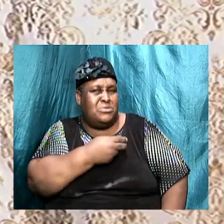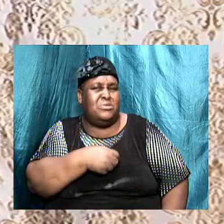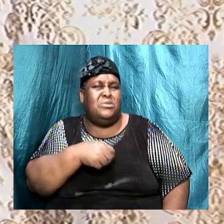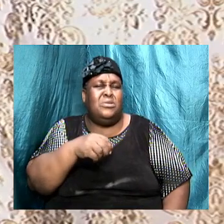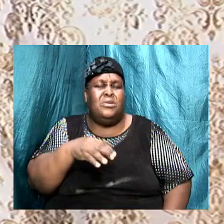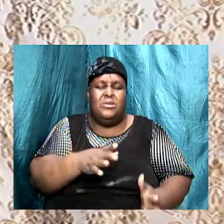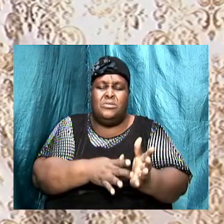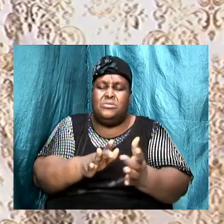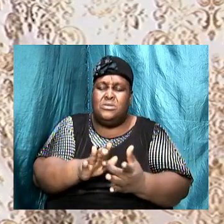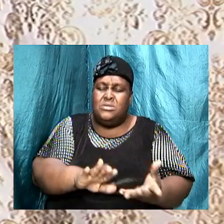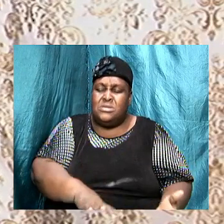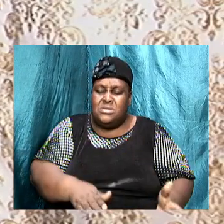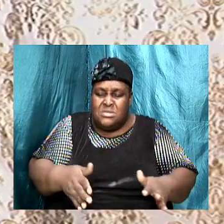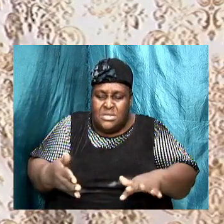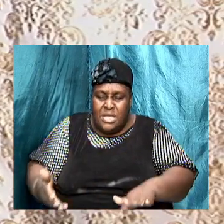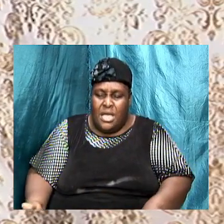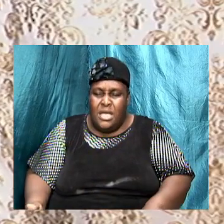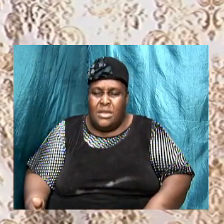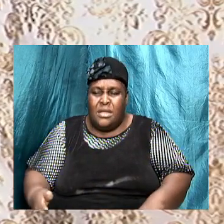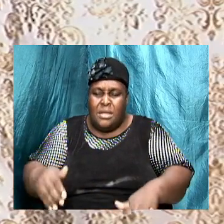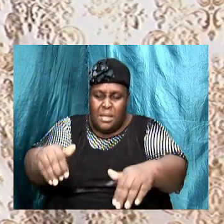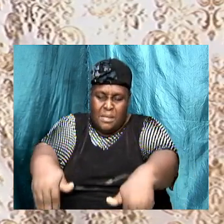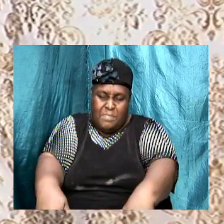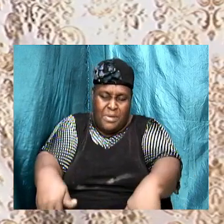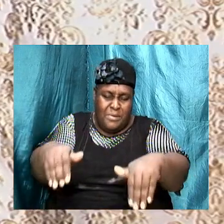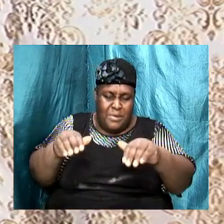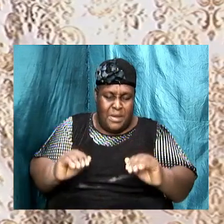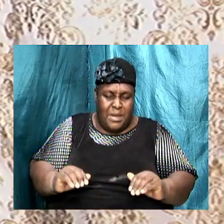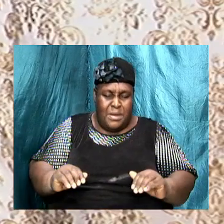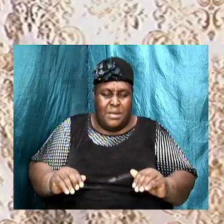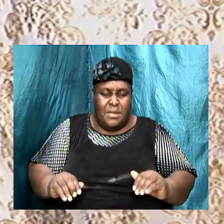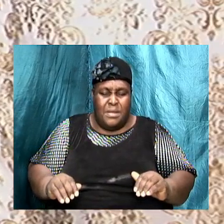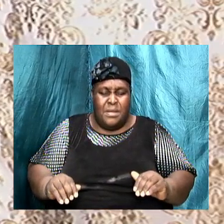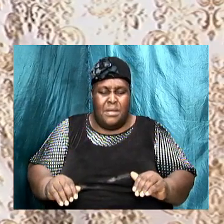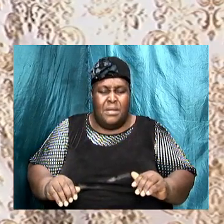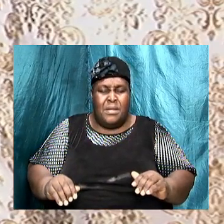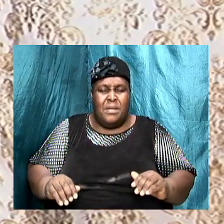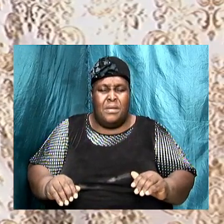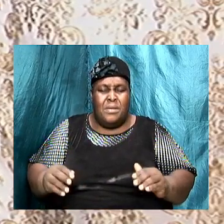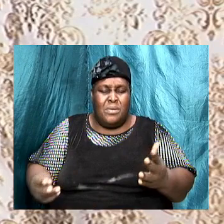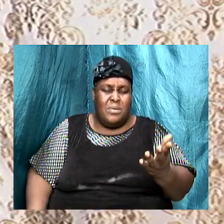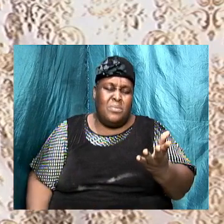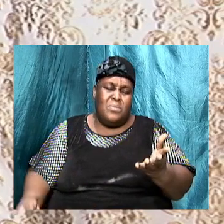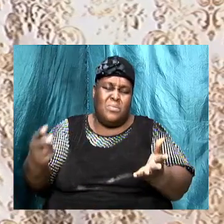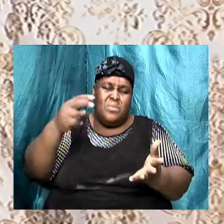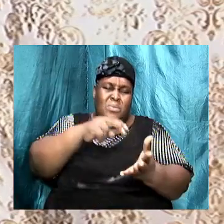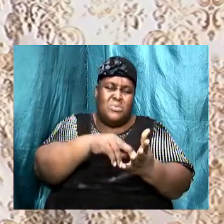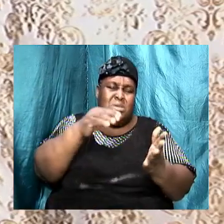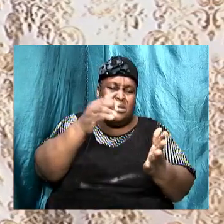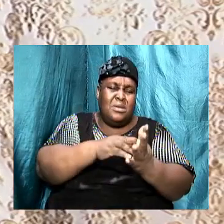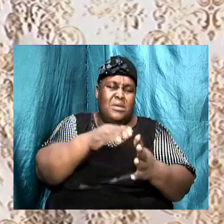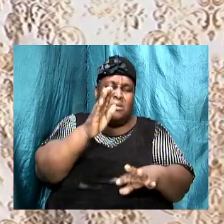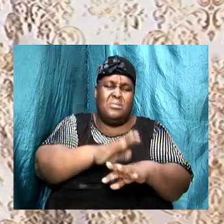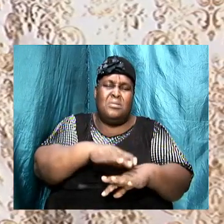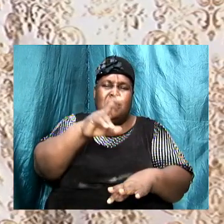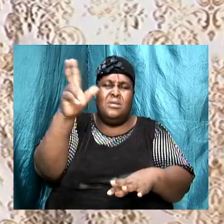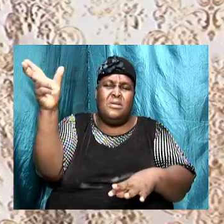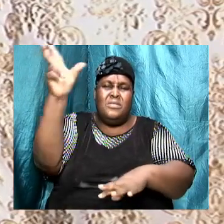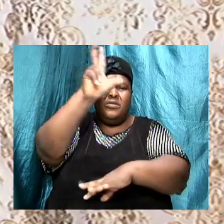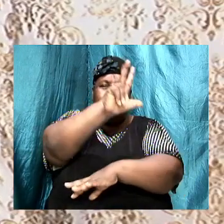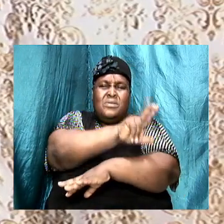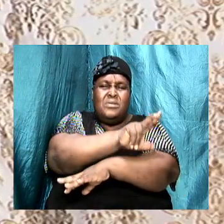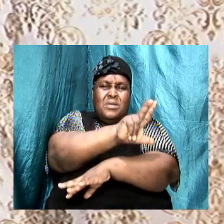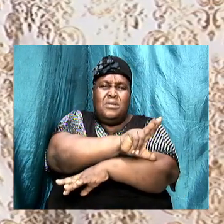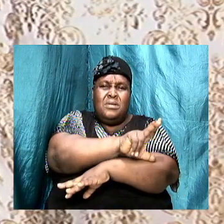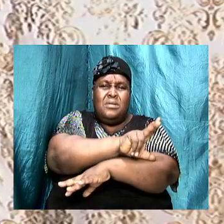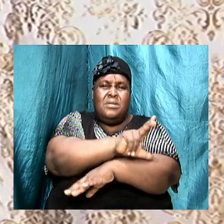Christ died and was buried according to the scripture. He rose again on the third day according to the